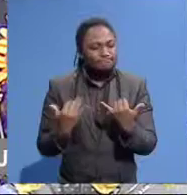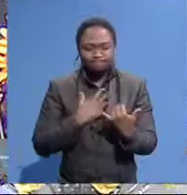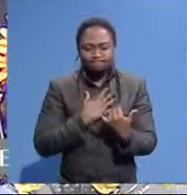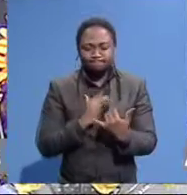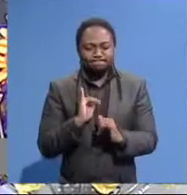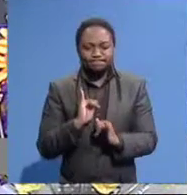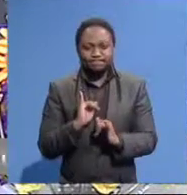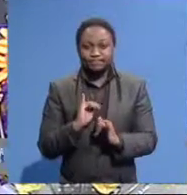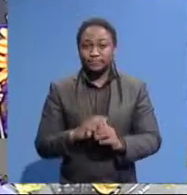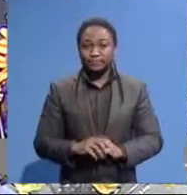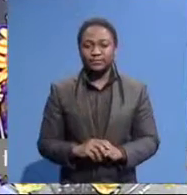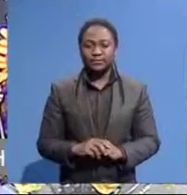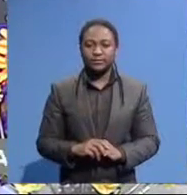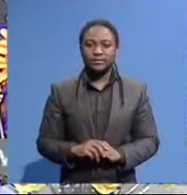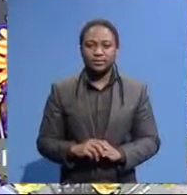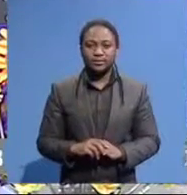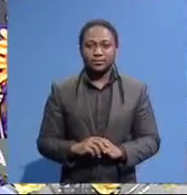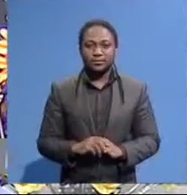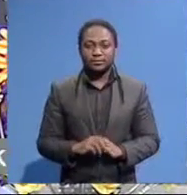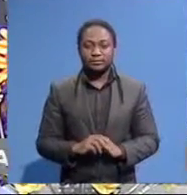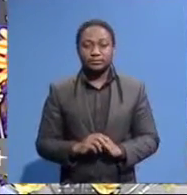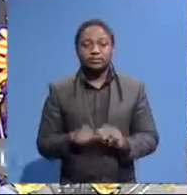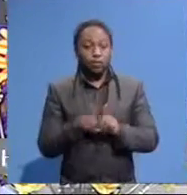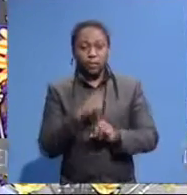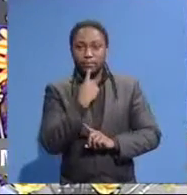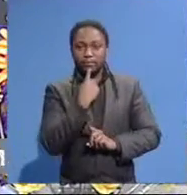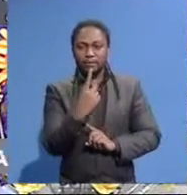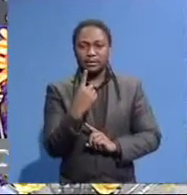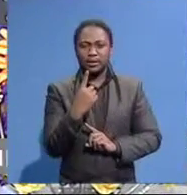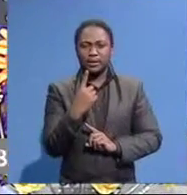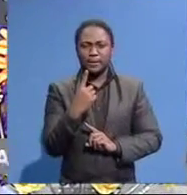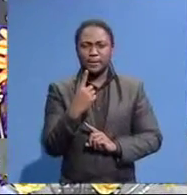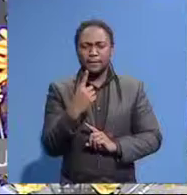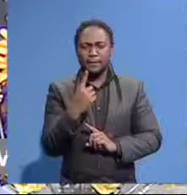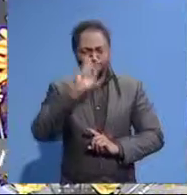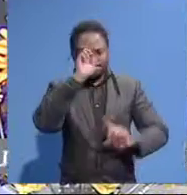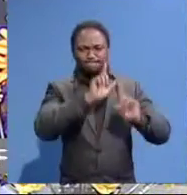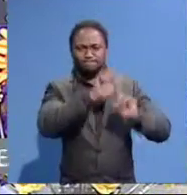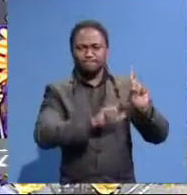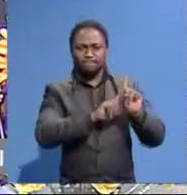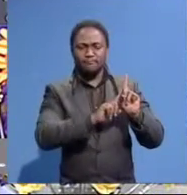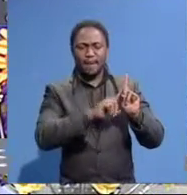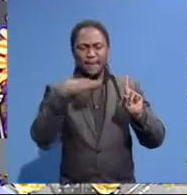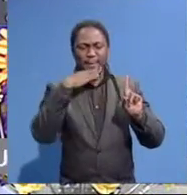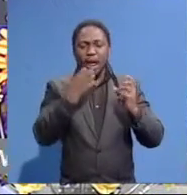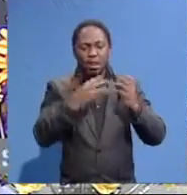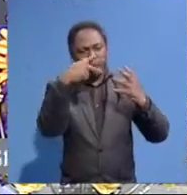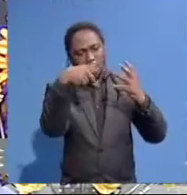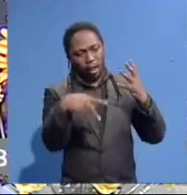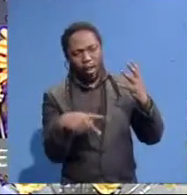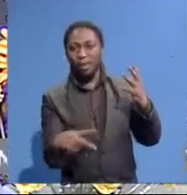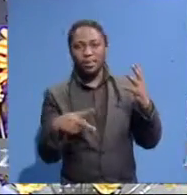And like she said, it just means different. Madiba just meant different things to different people.